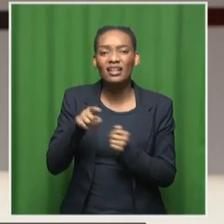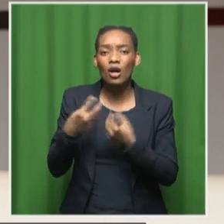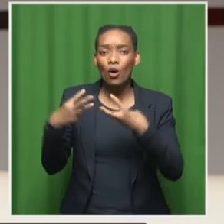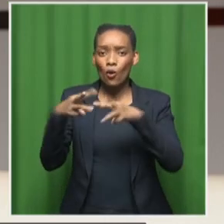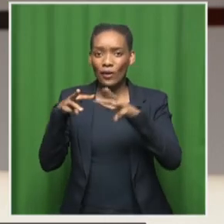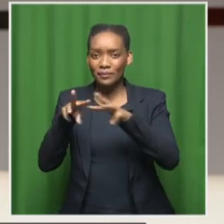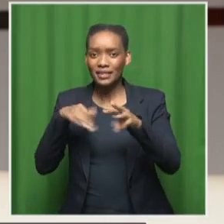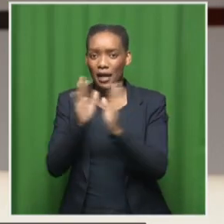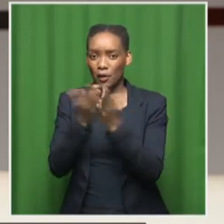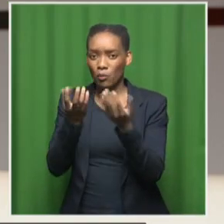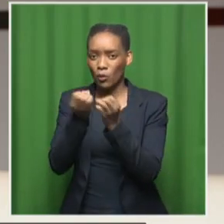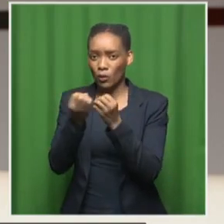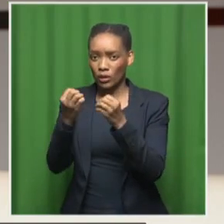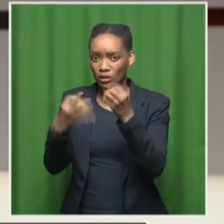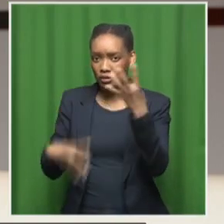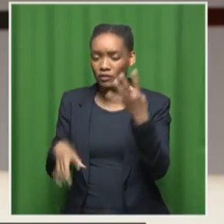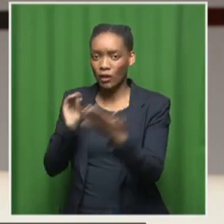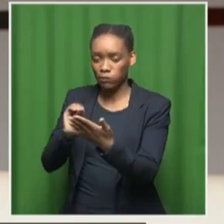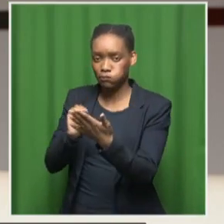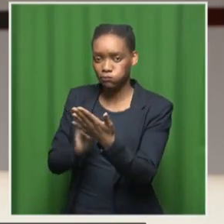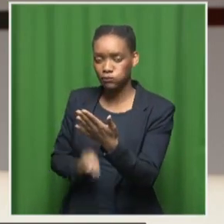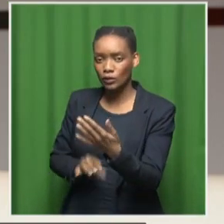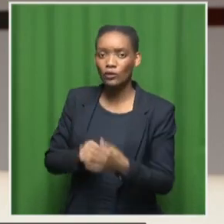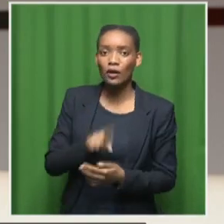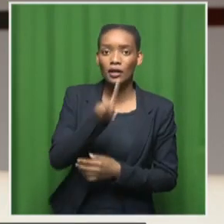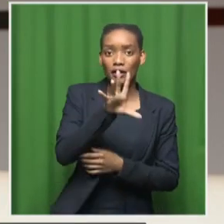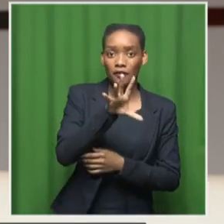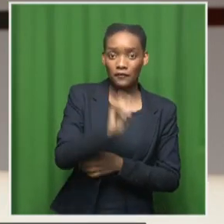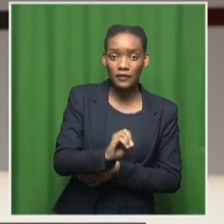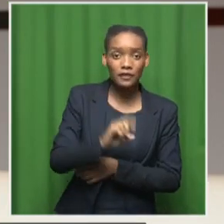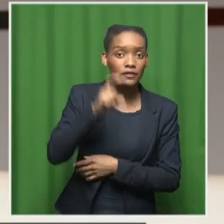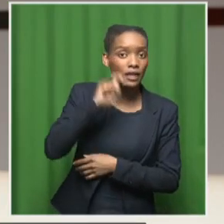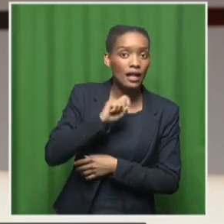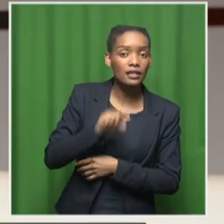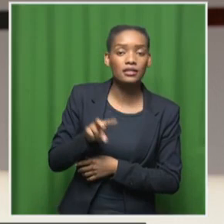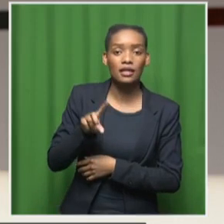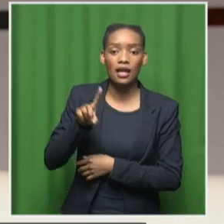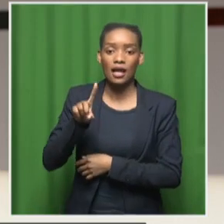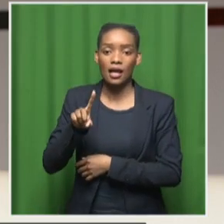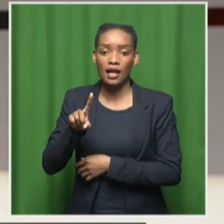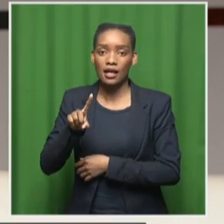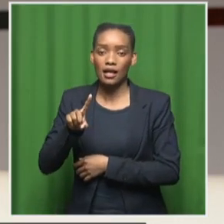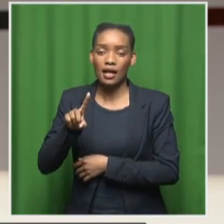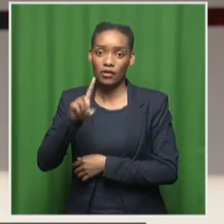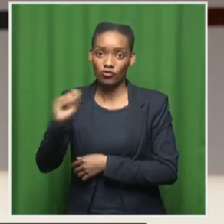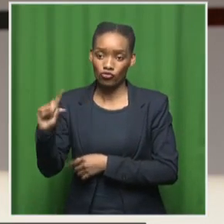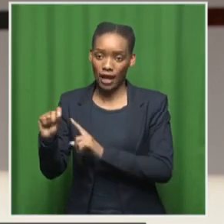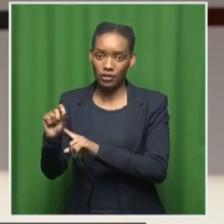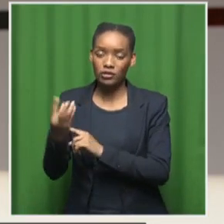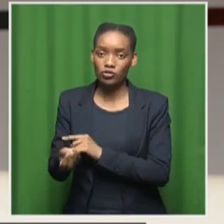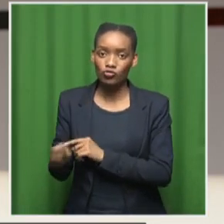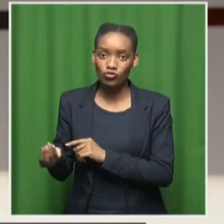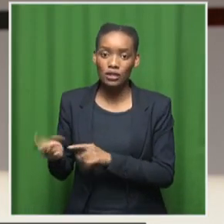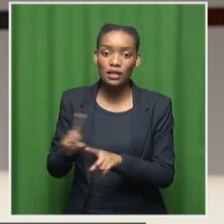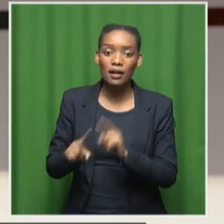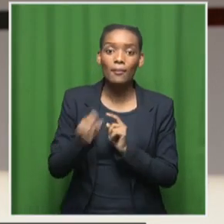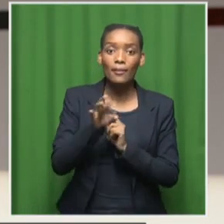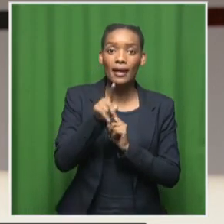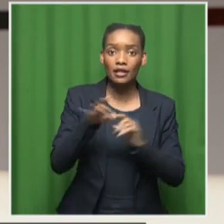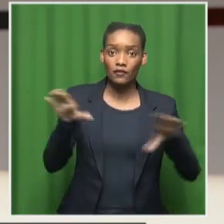there. Right. Tickets are 150 Rand for adults, 100 Rand for children, but if you are a